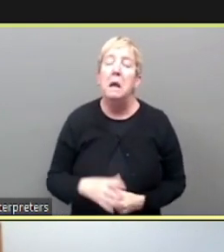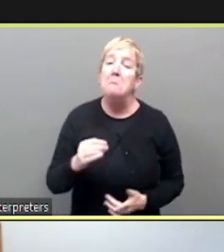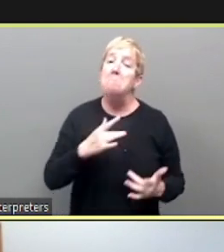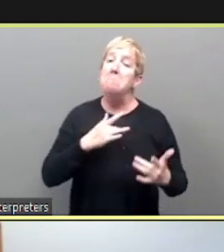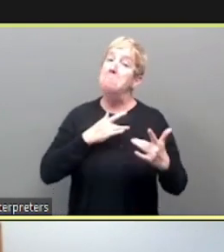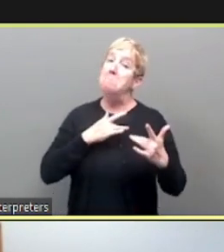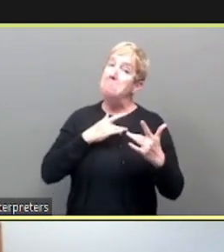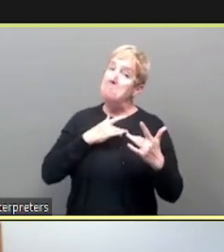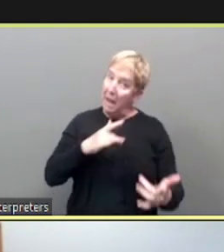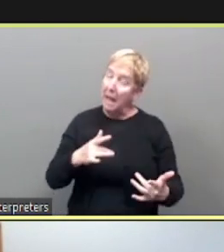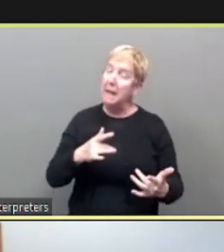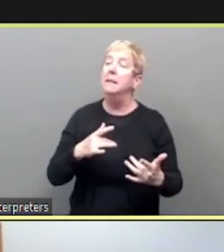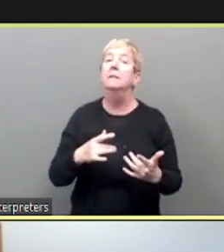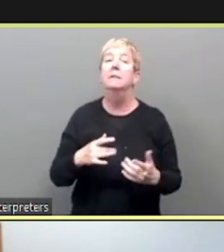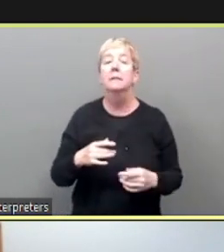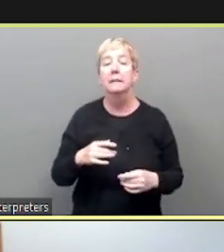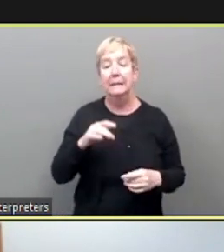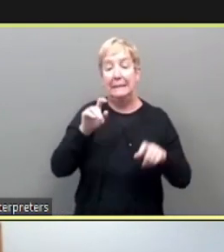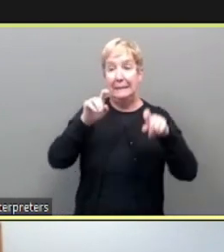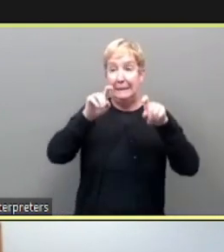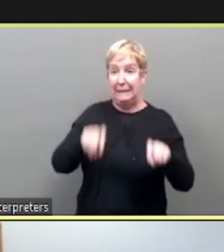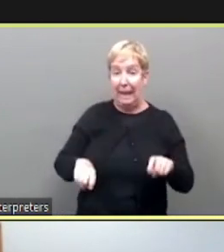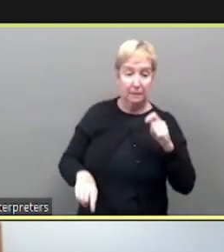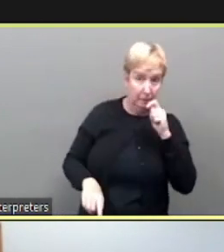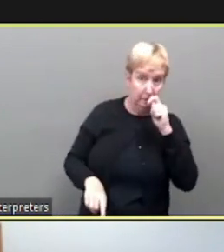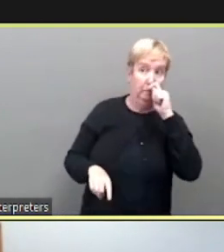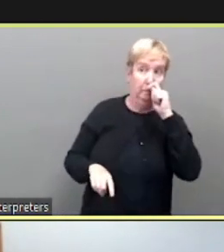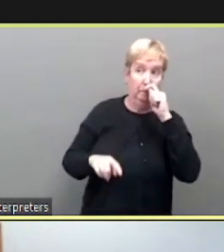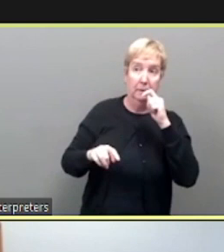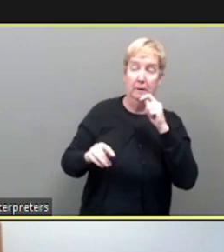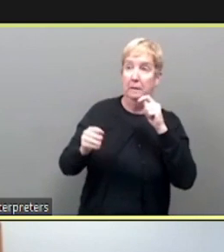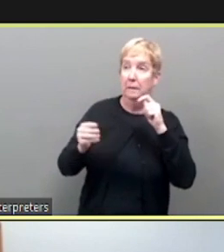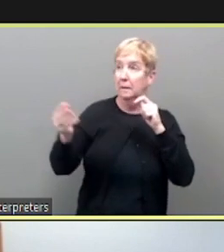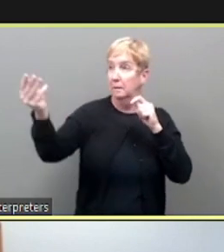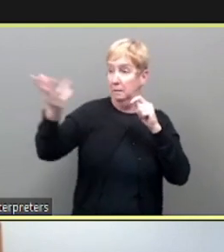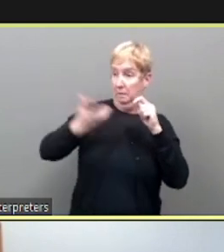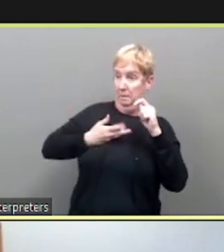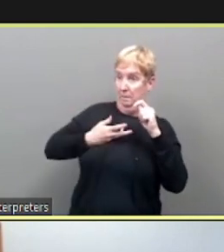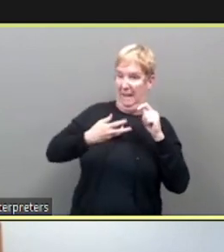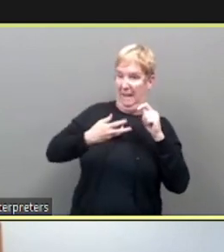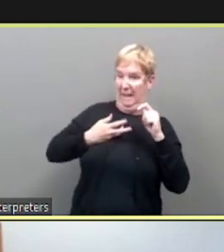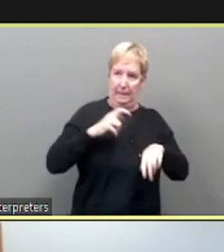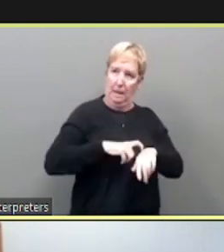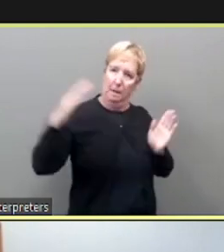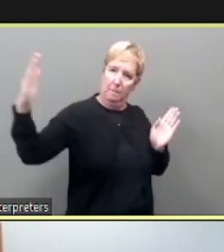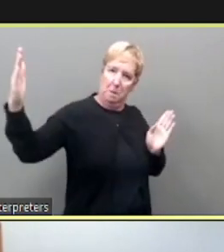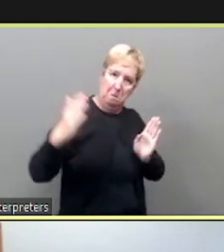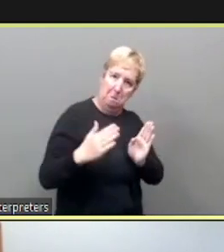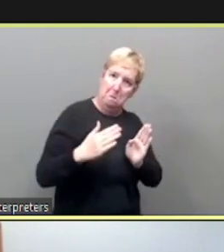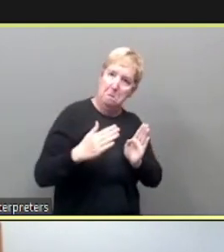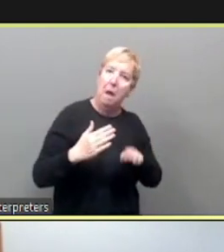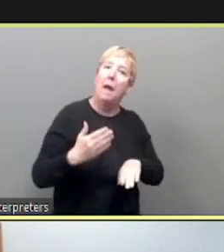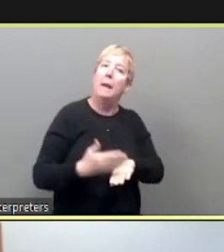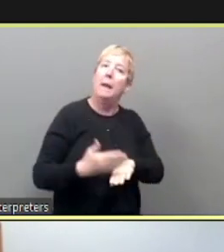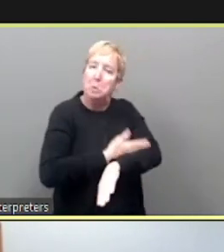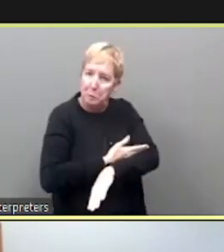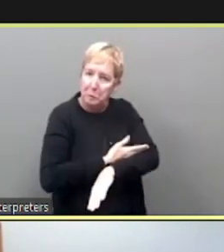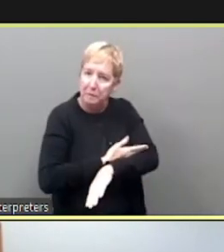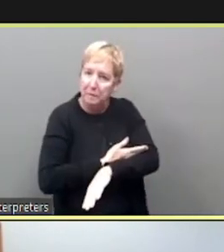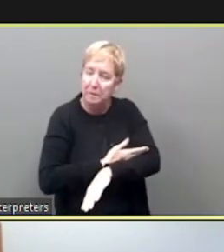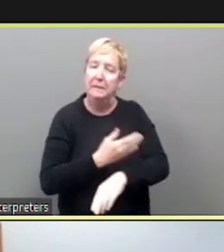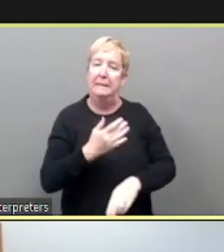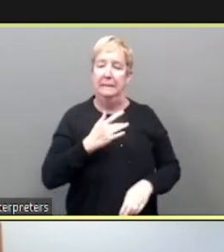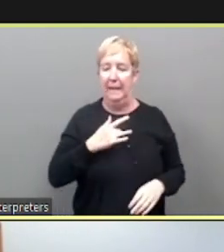we are seeing is that test turnaround time has improved, and when we pull these numbers all together, we're seeing that this is less